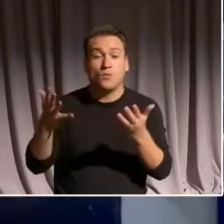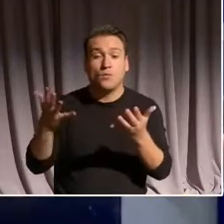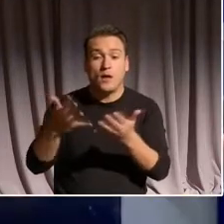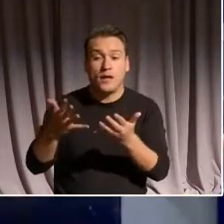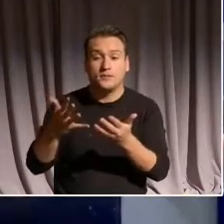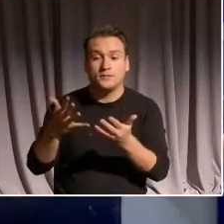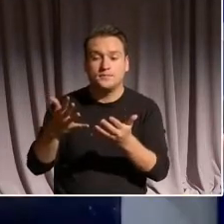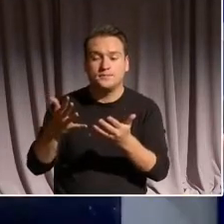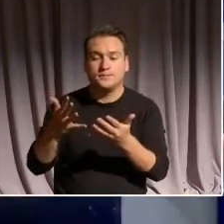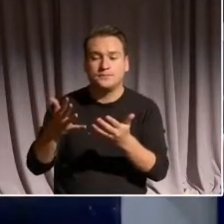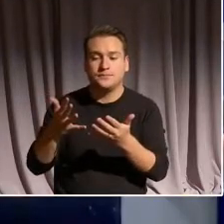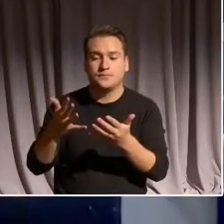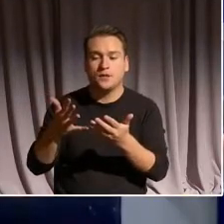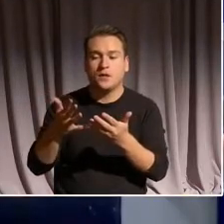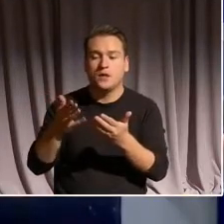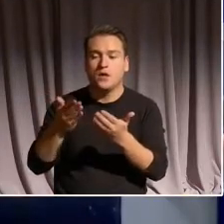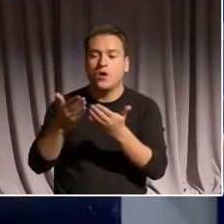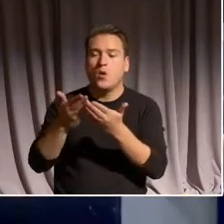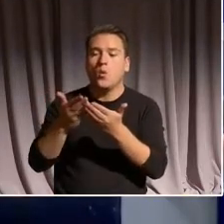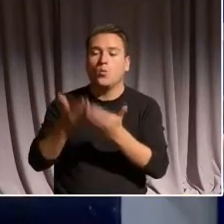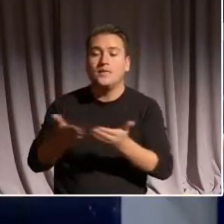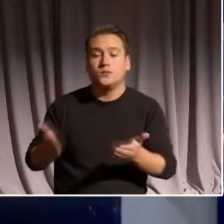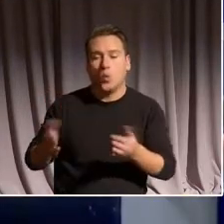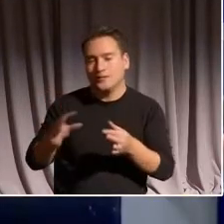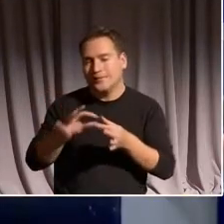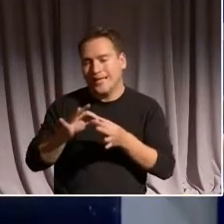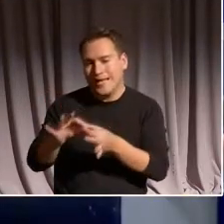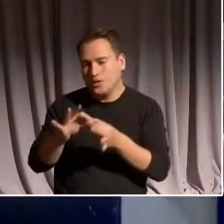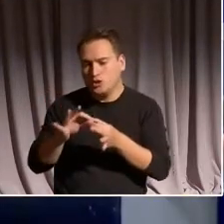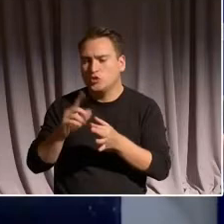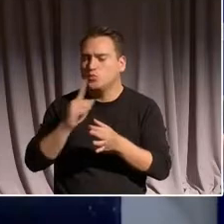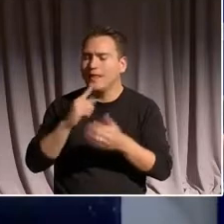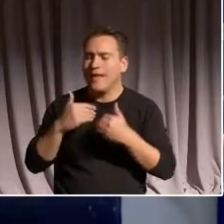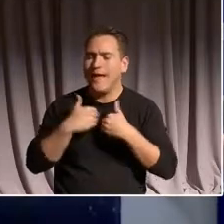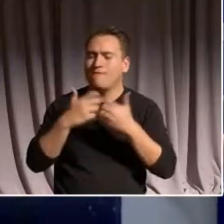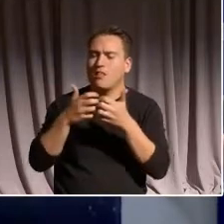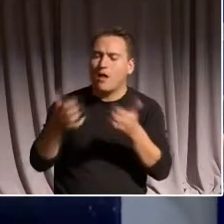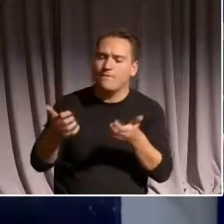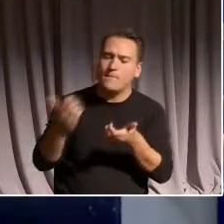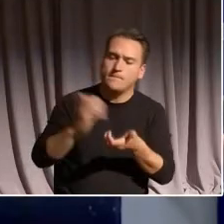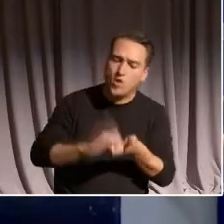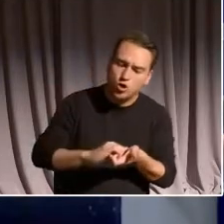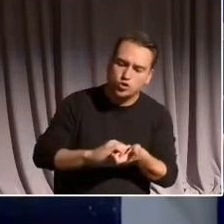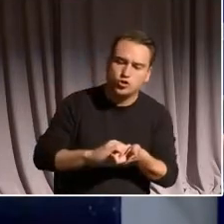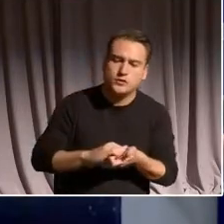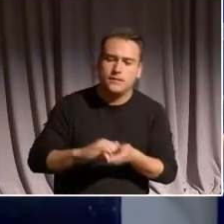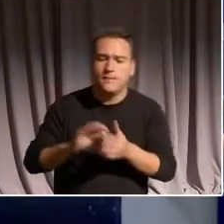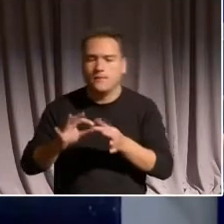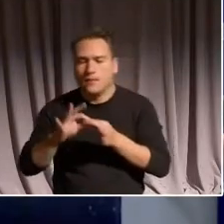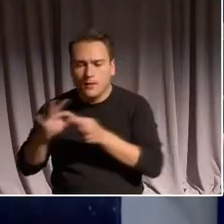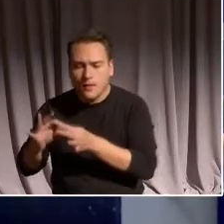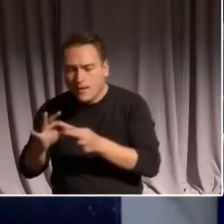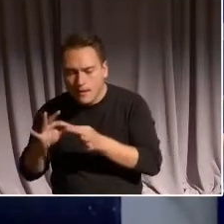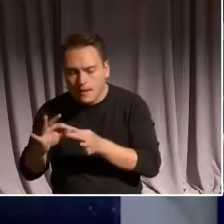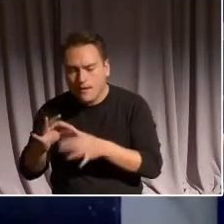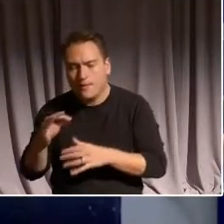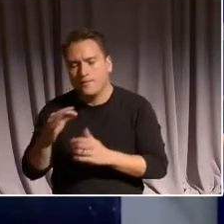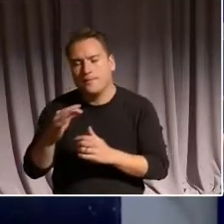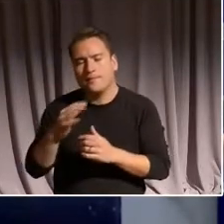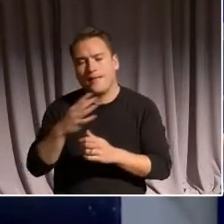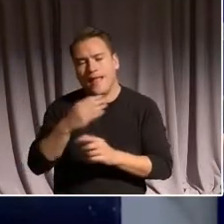Disability Resource Connections. They really are partnerships, collaborations, and an expansion of